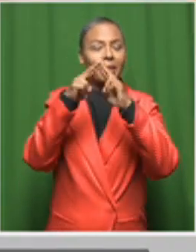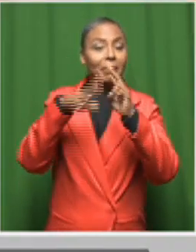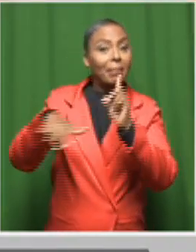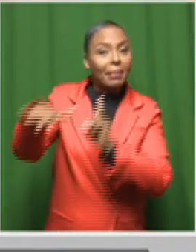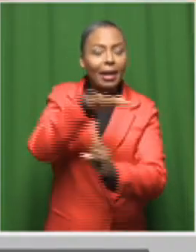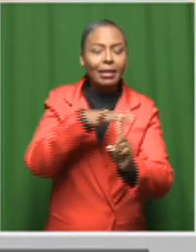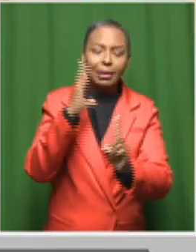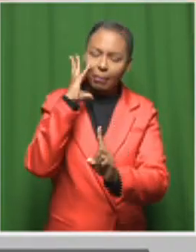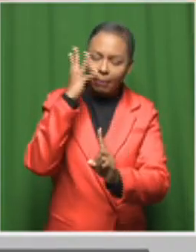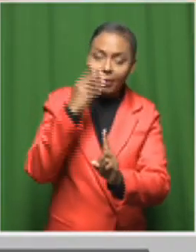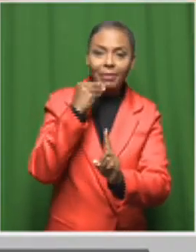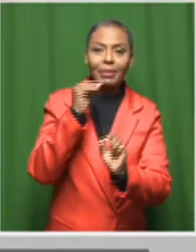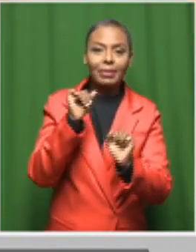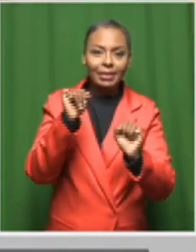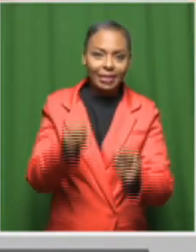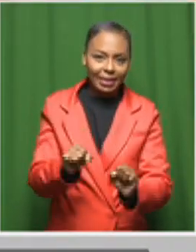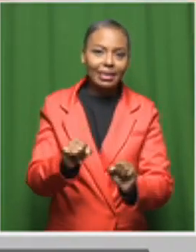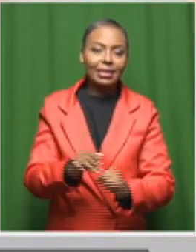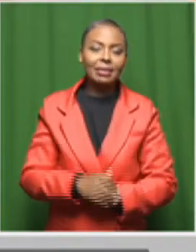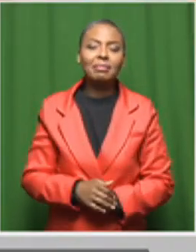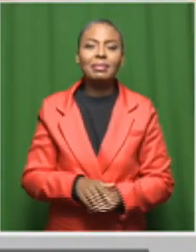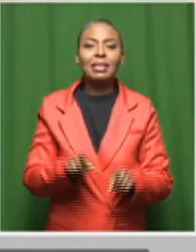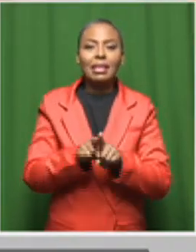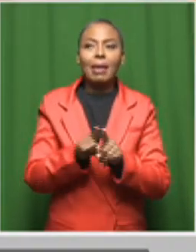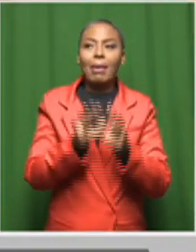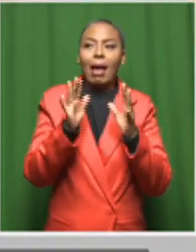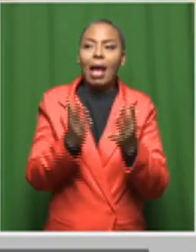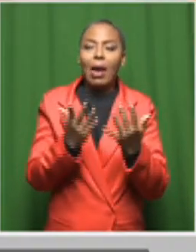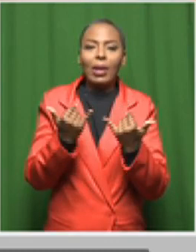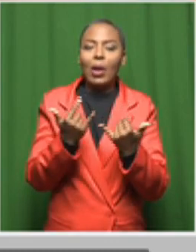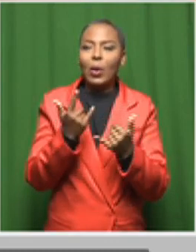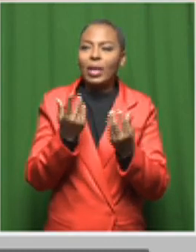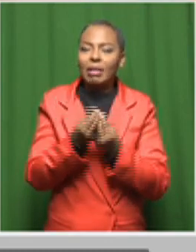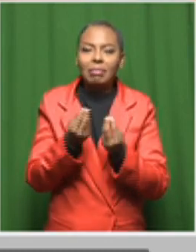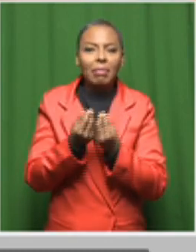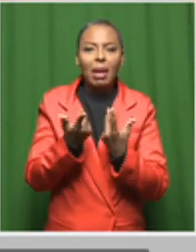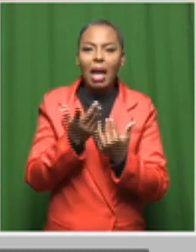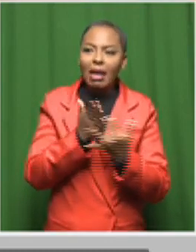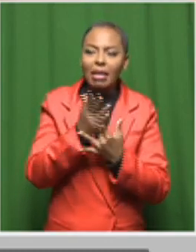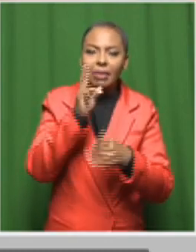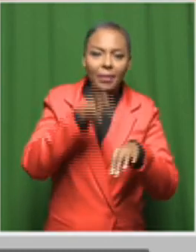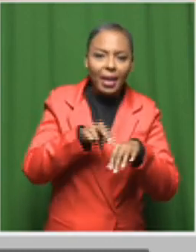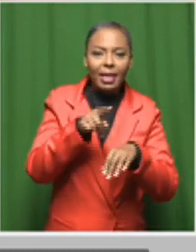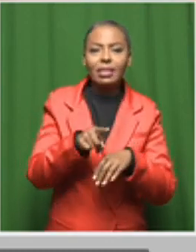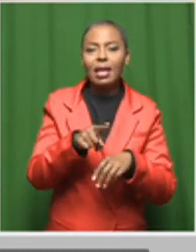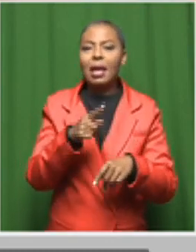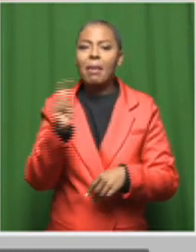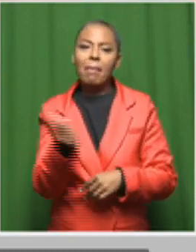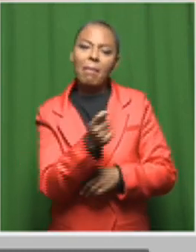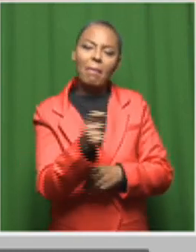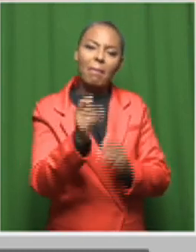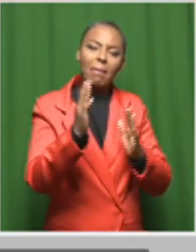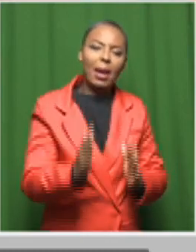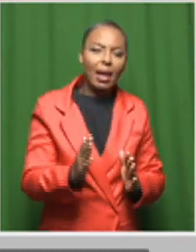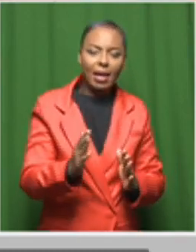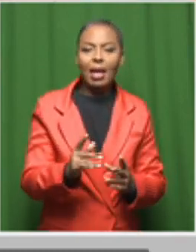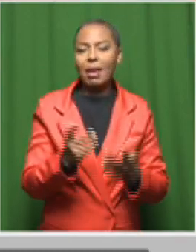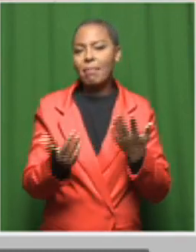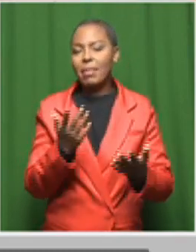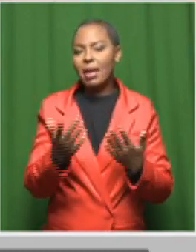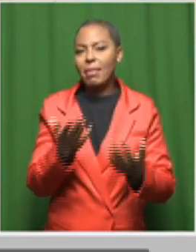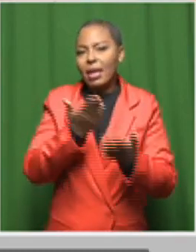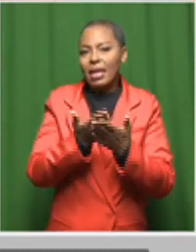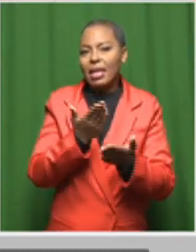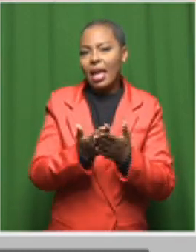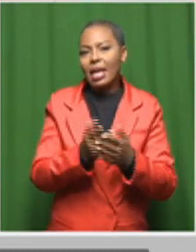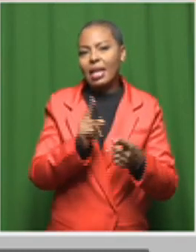athleticism required. Now, obviously, there might be a player that can come and upset that Sinner and Alcaraz final.